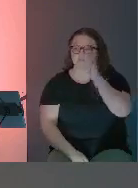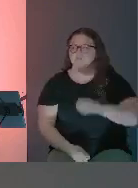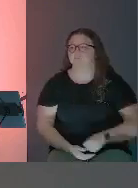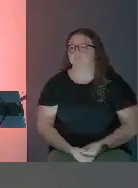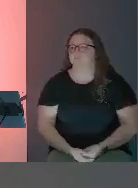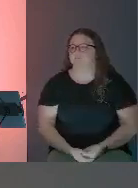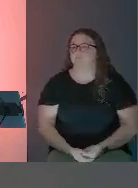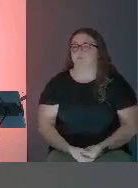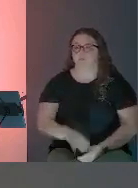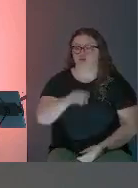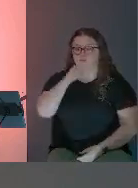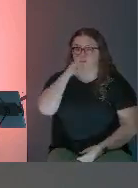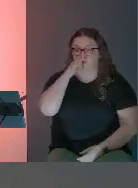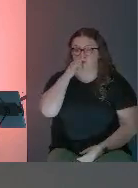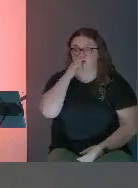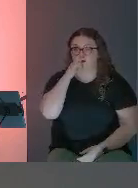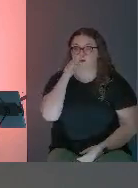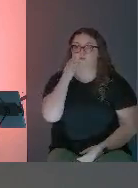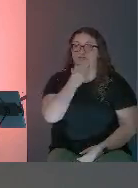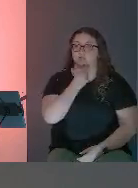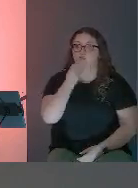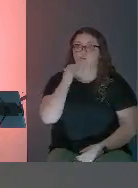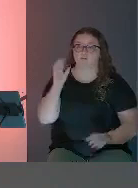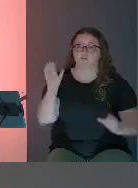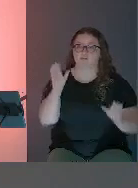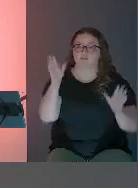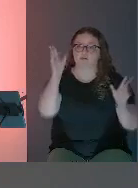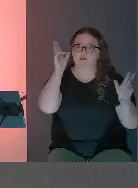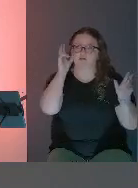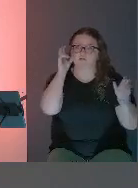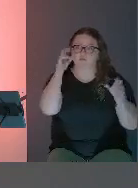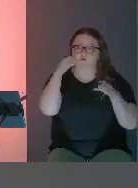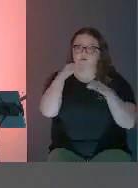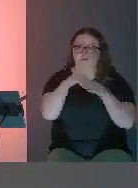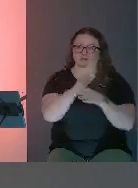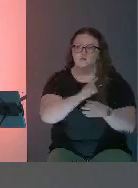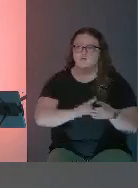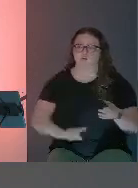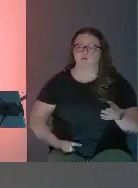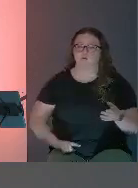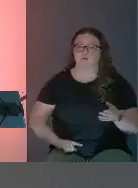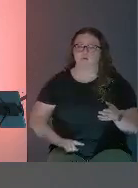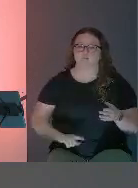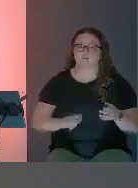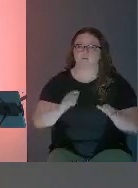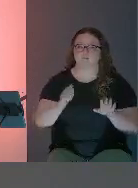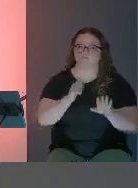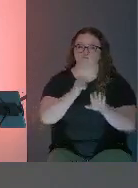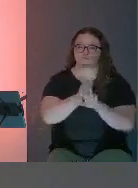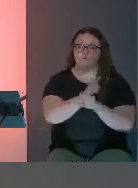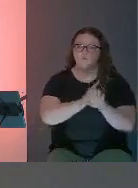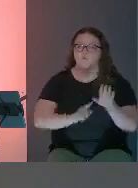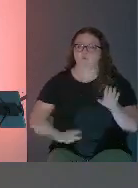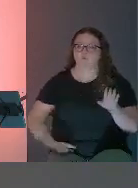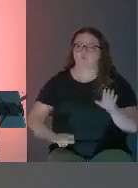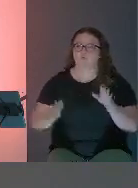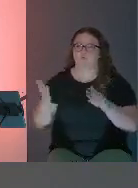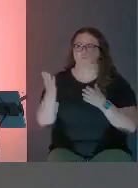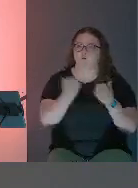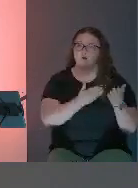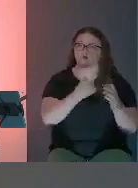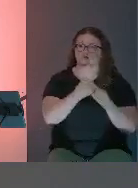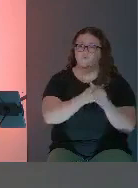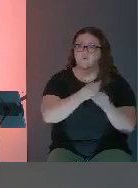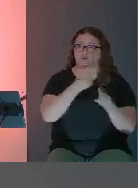And the children of Israel did evil in the sight of the Lord, and they served Balaam. And they forsook the Lord God after their fathers, which brought them out of the land of